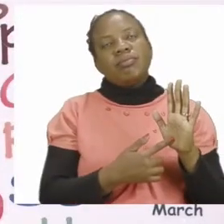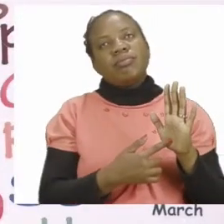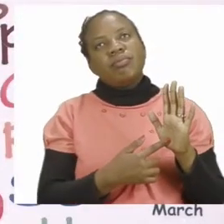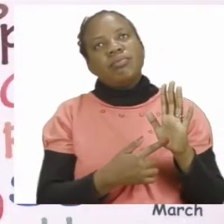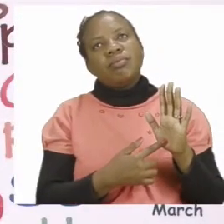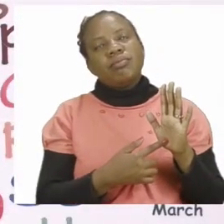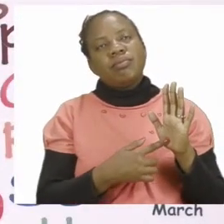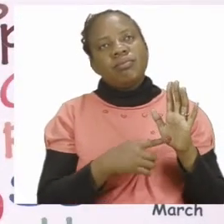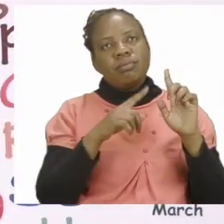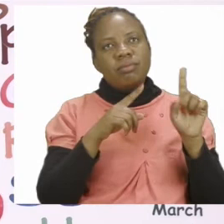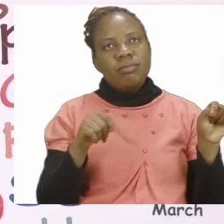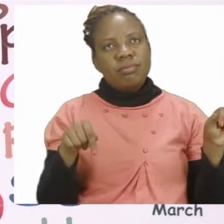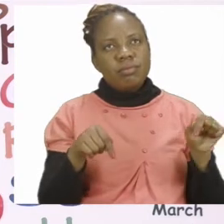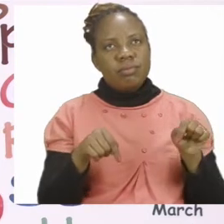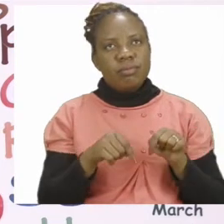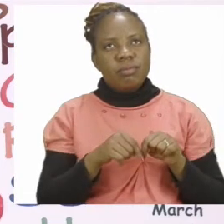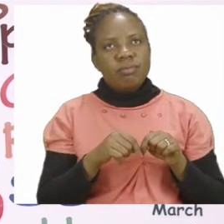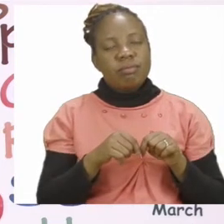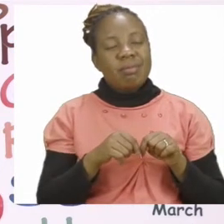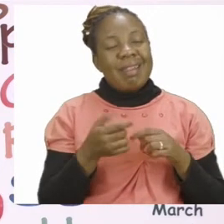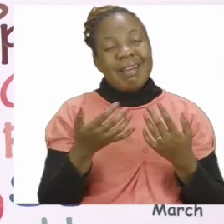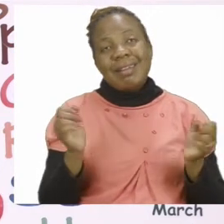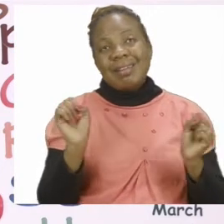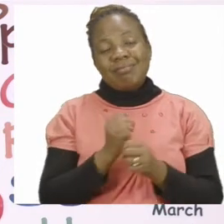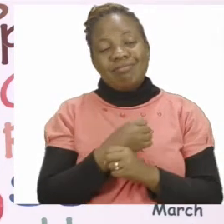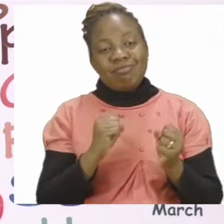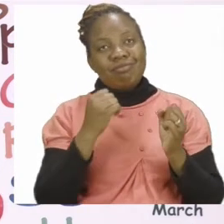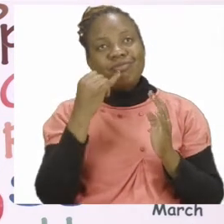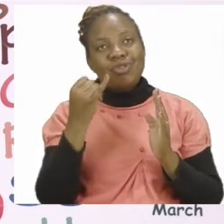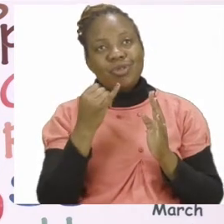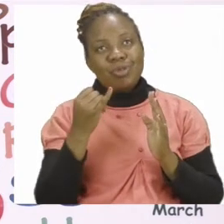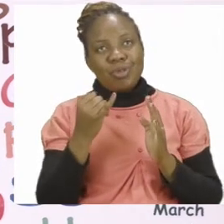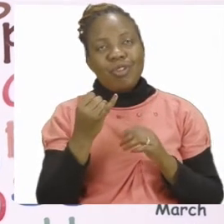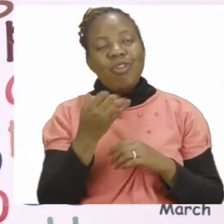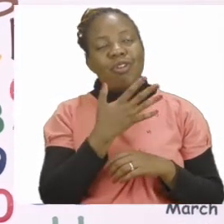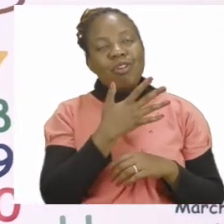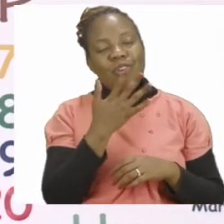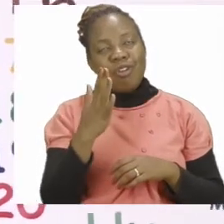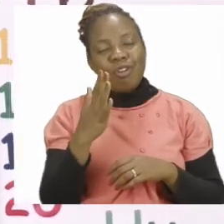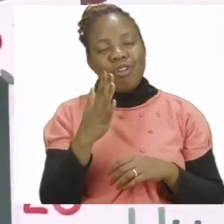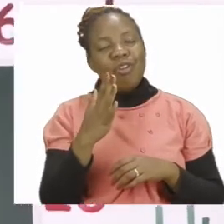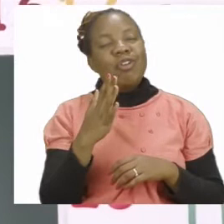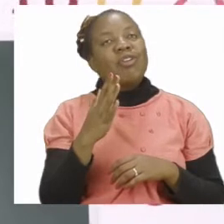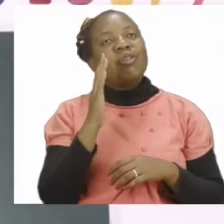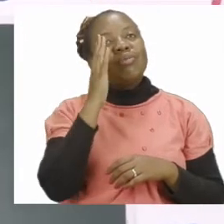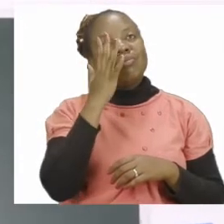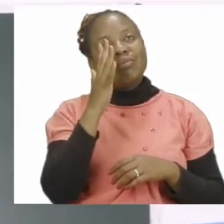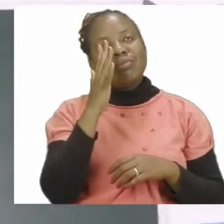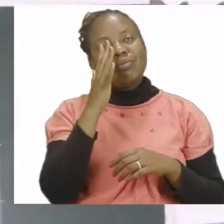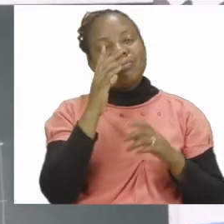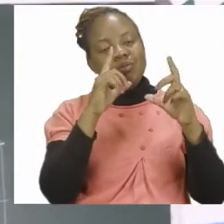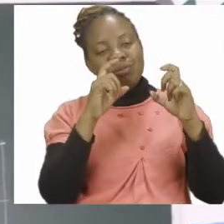but unfortunately I couldn't draw all the pictures, so I went ahead and I just wrote in